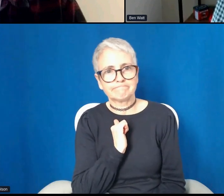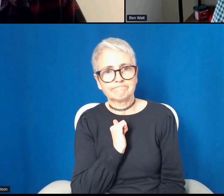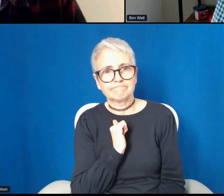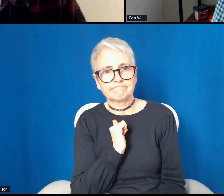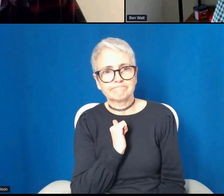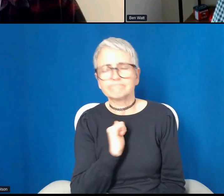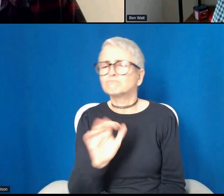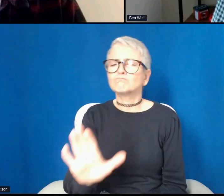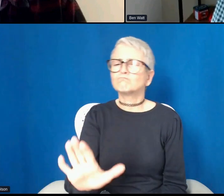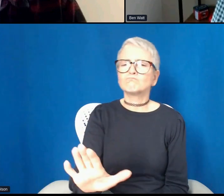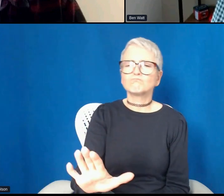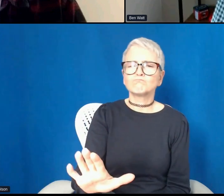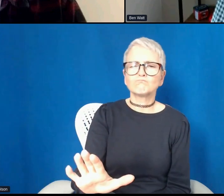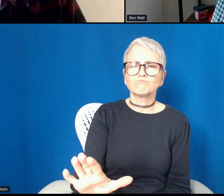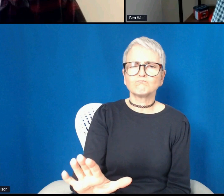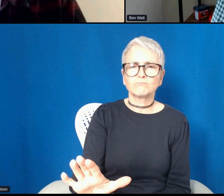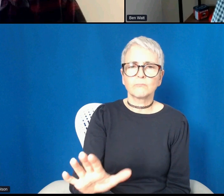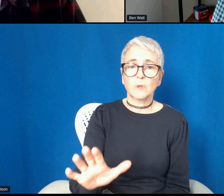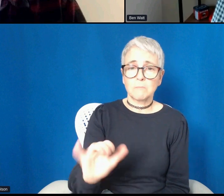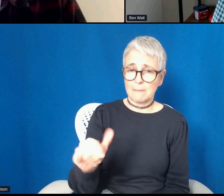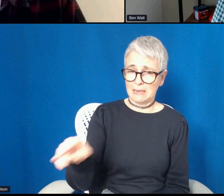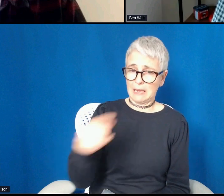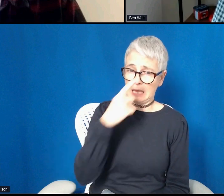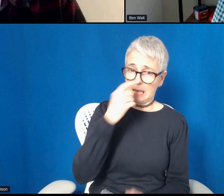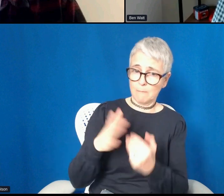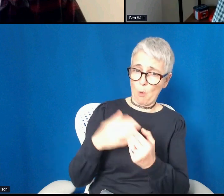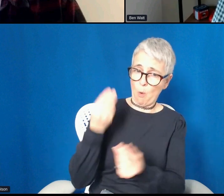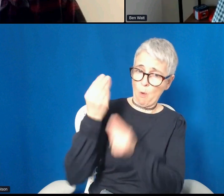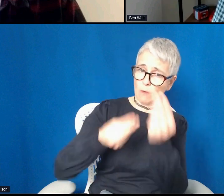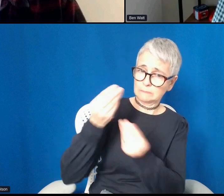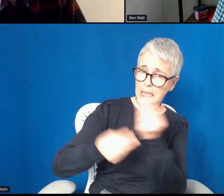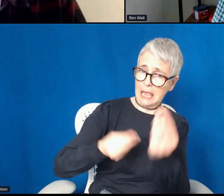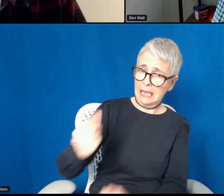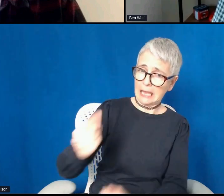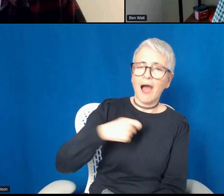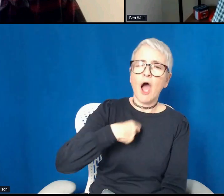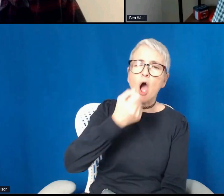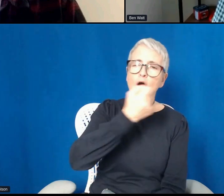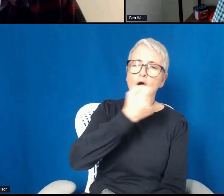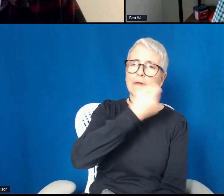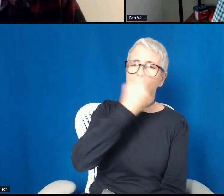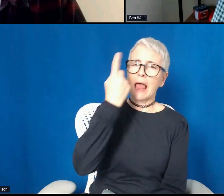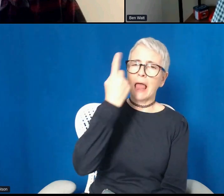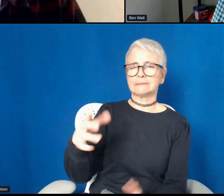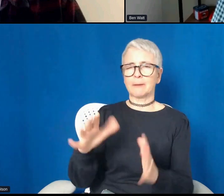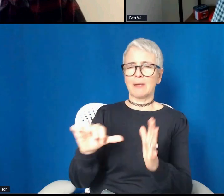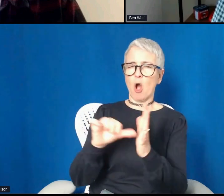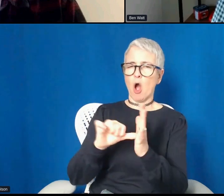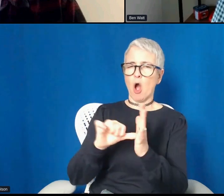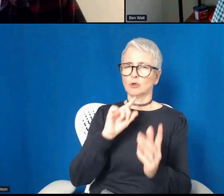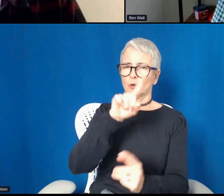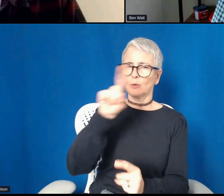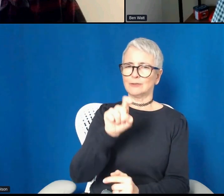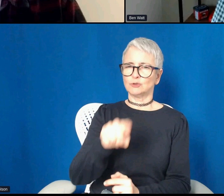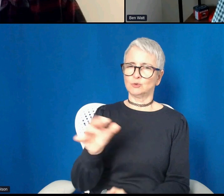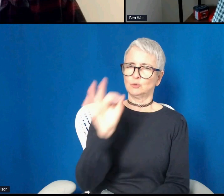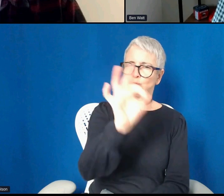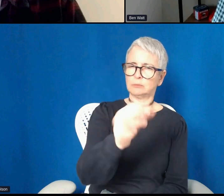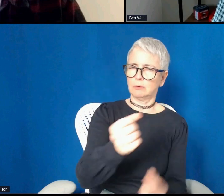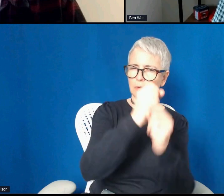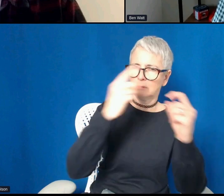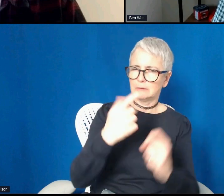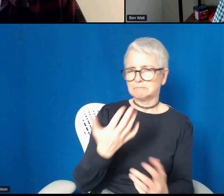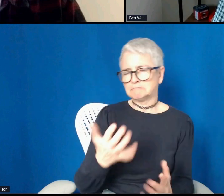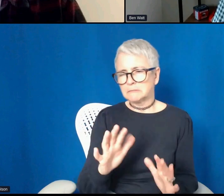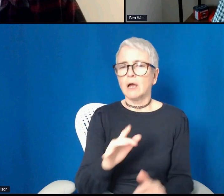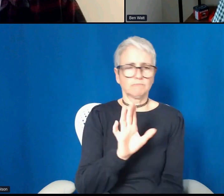No worries. I guess if that person wants to provide any further clarity, but I appreciate that was more of just possibly a comment from someone, so I won't linger on that too